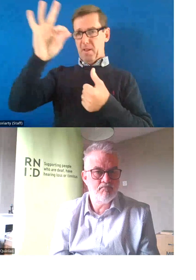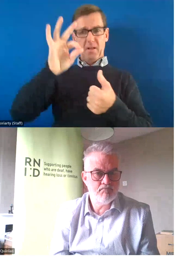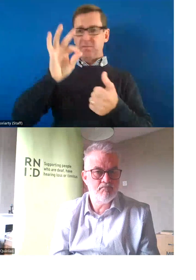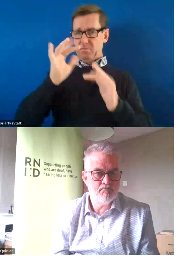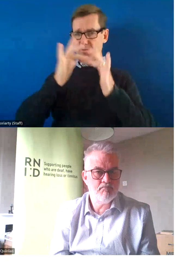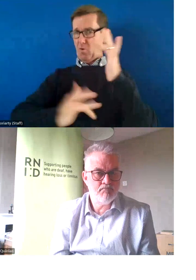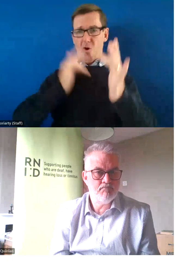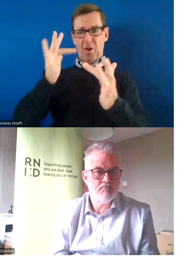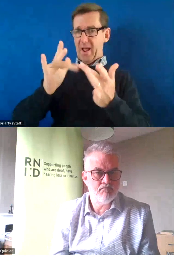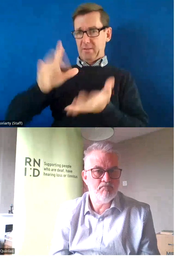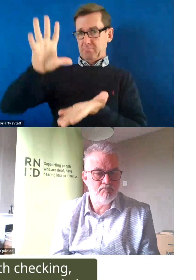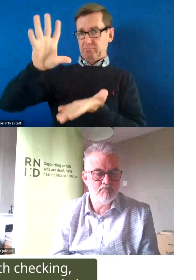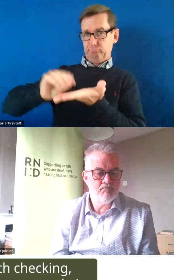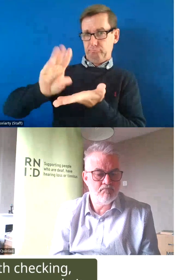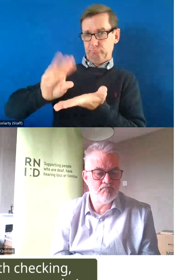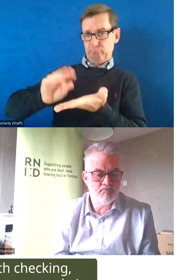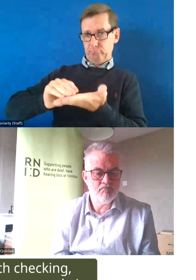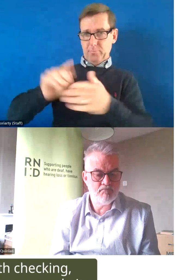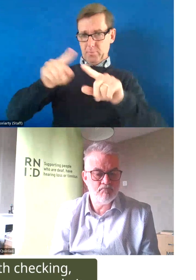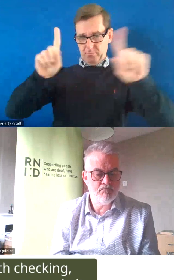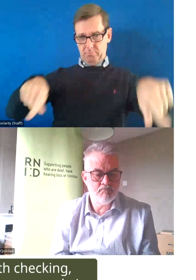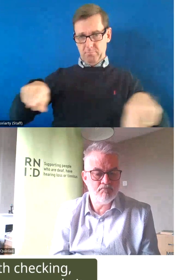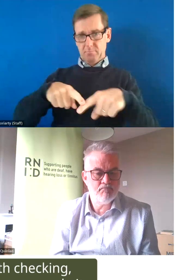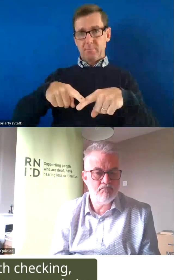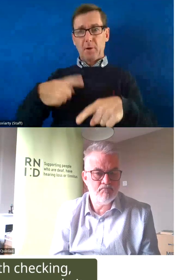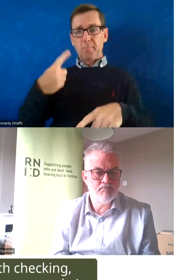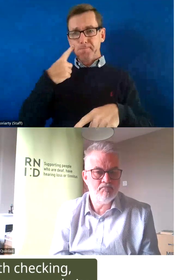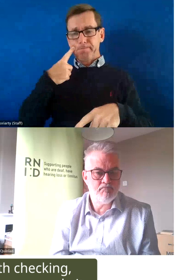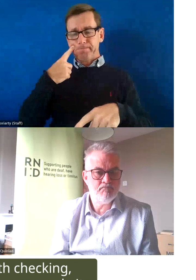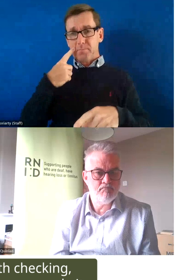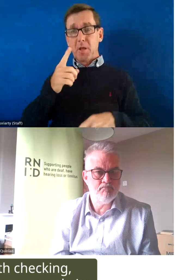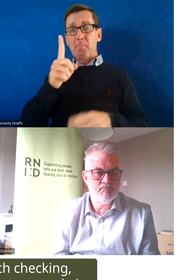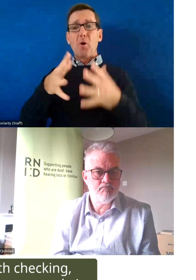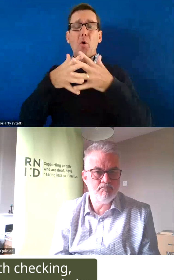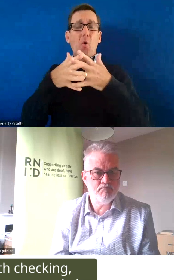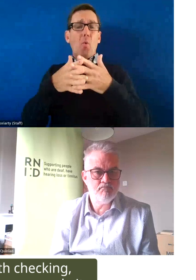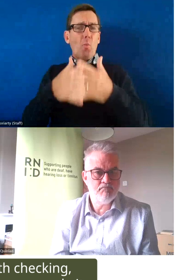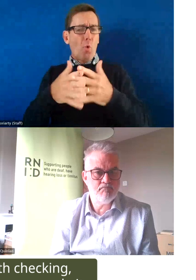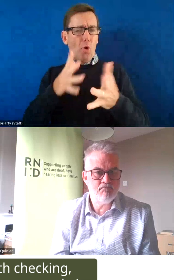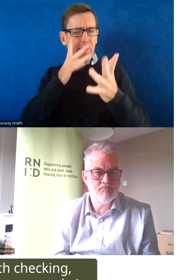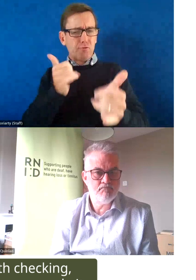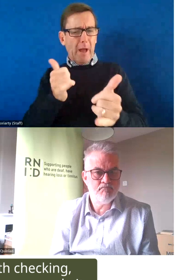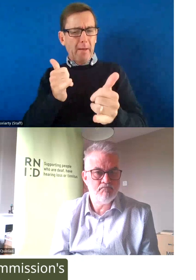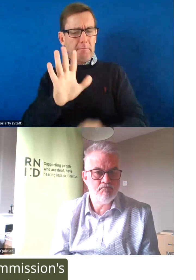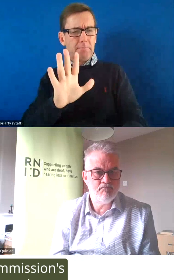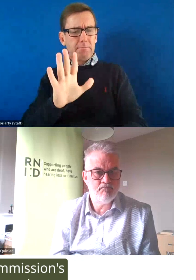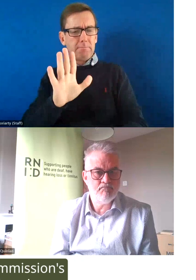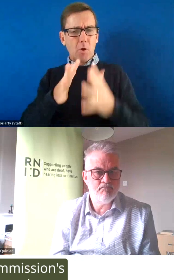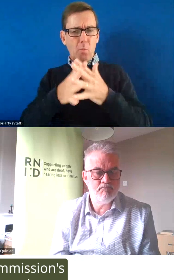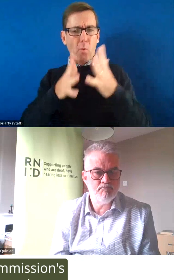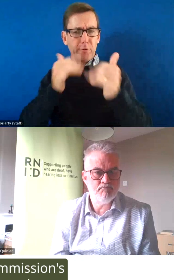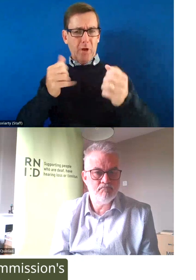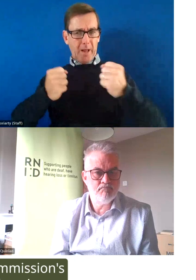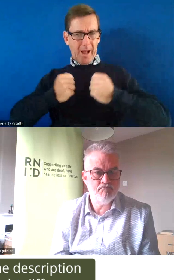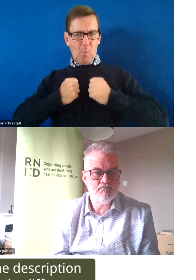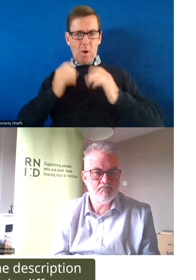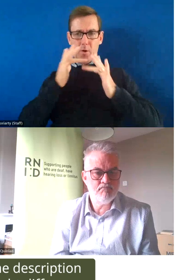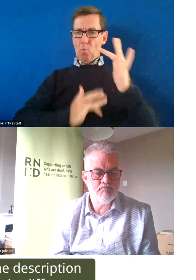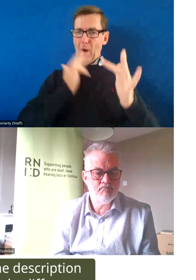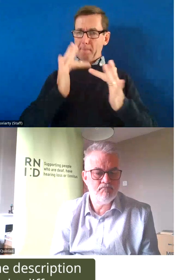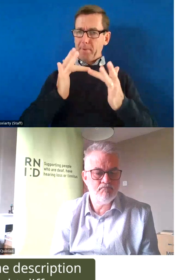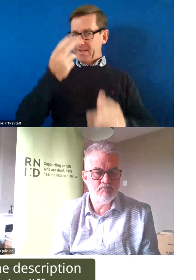Although it's worth checking, actually. worth checking our website, the Electoral Commission's website, and again, we'll